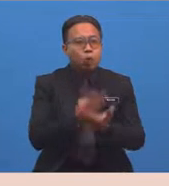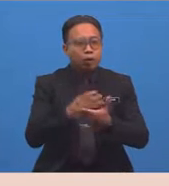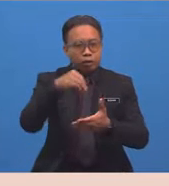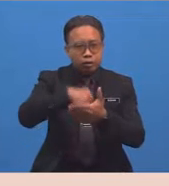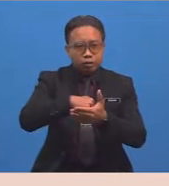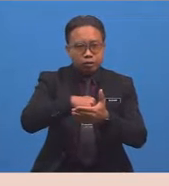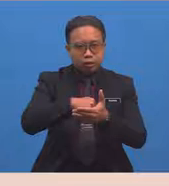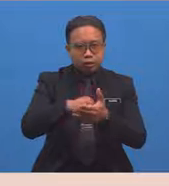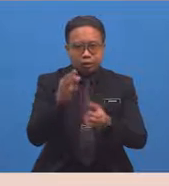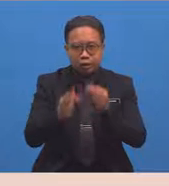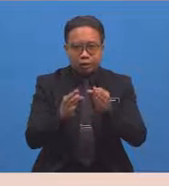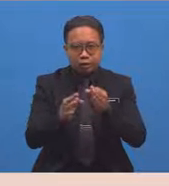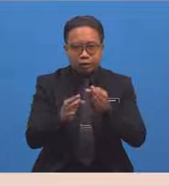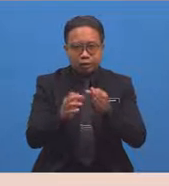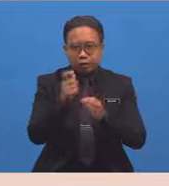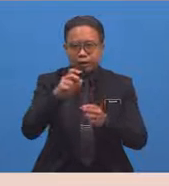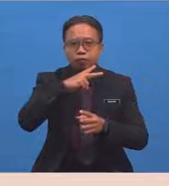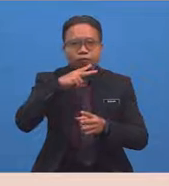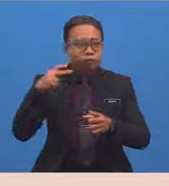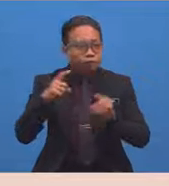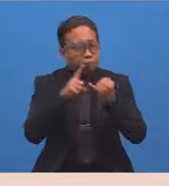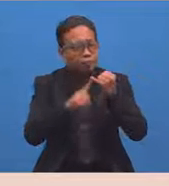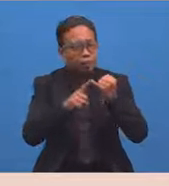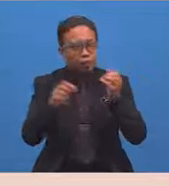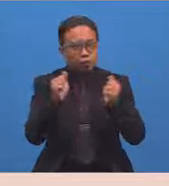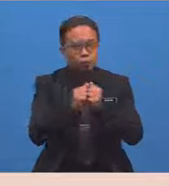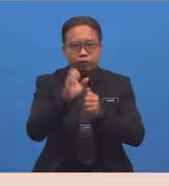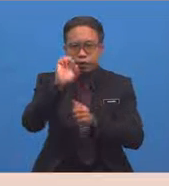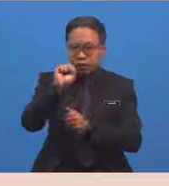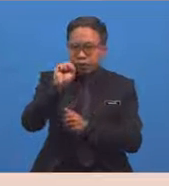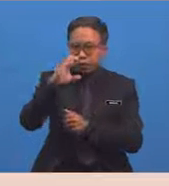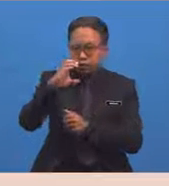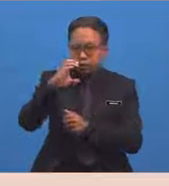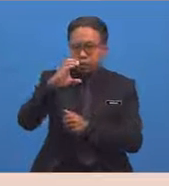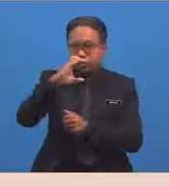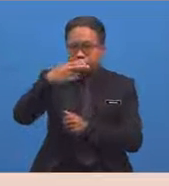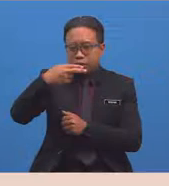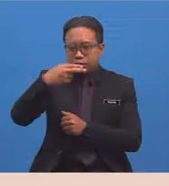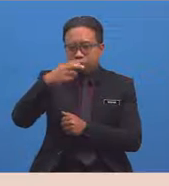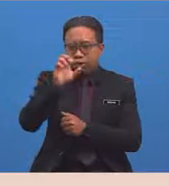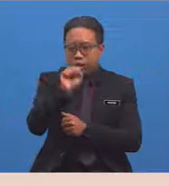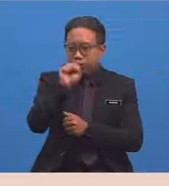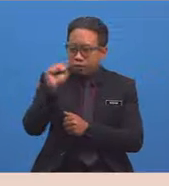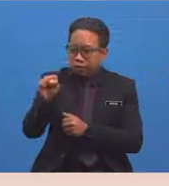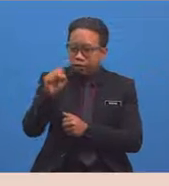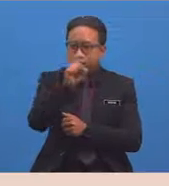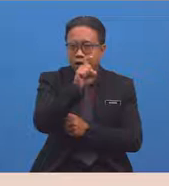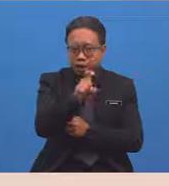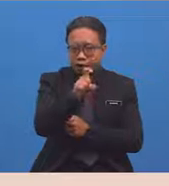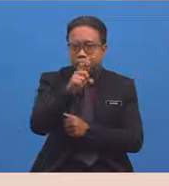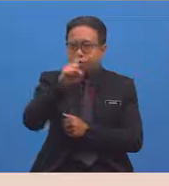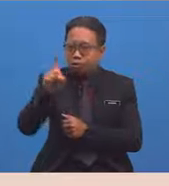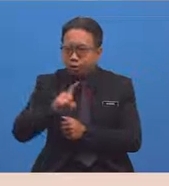general, if and only if the verbs end with SC, CH, double S, X, or